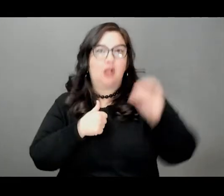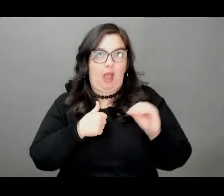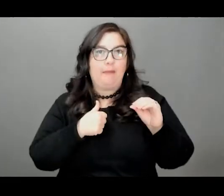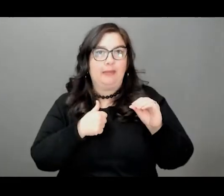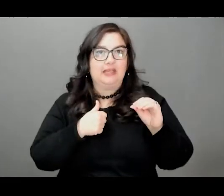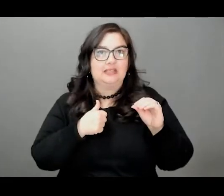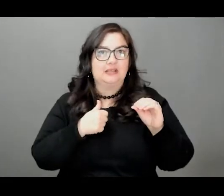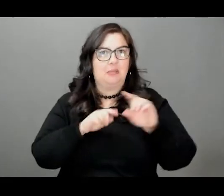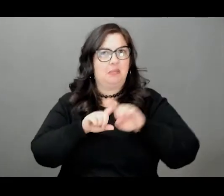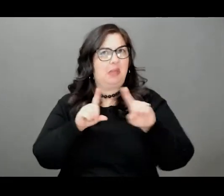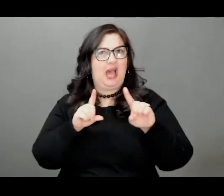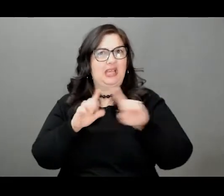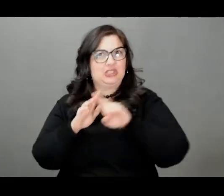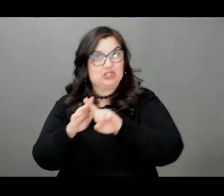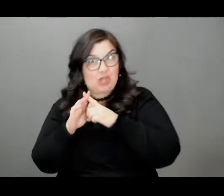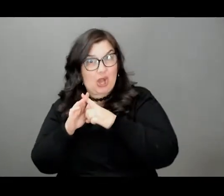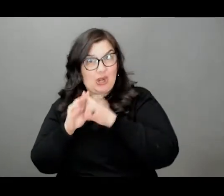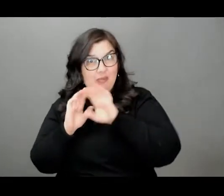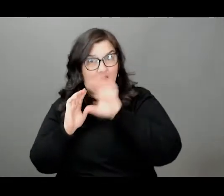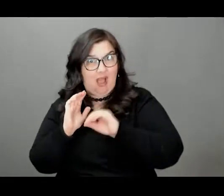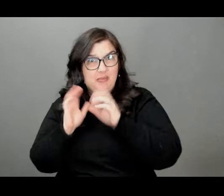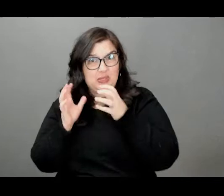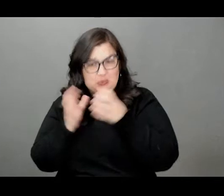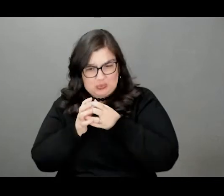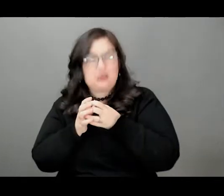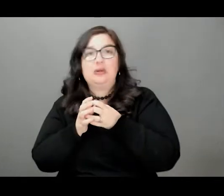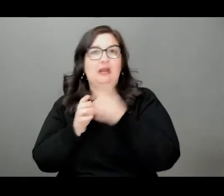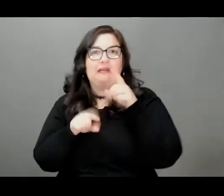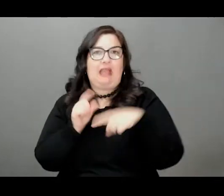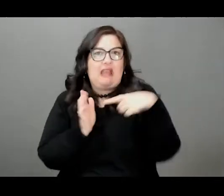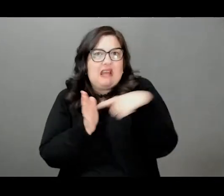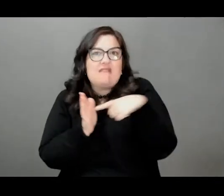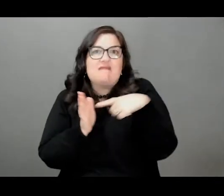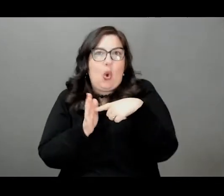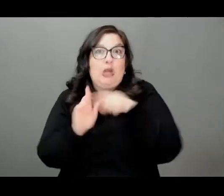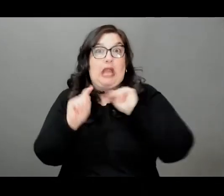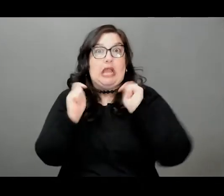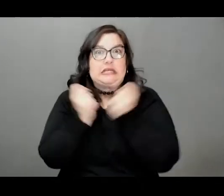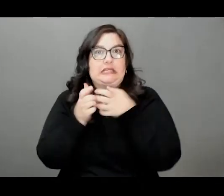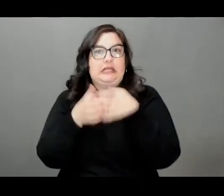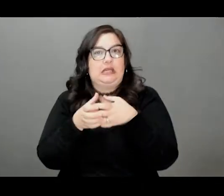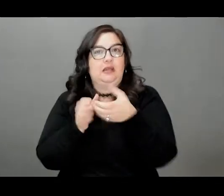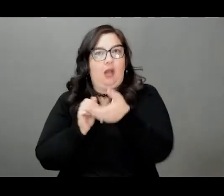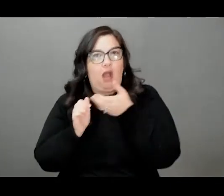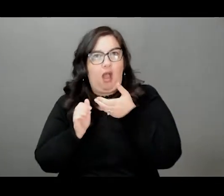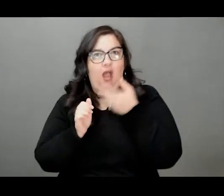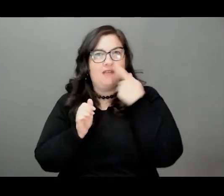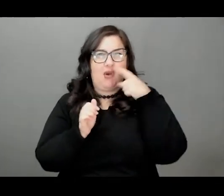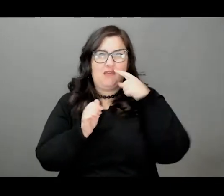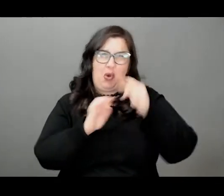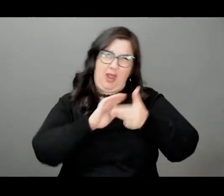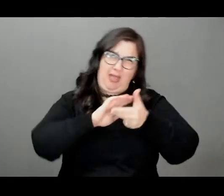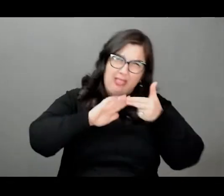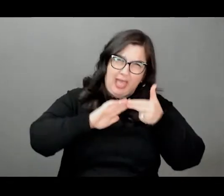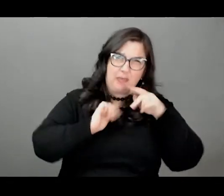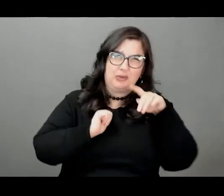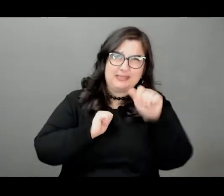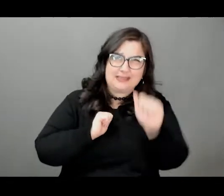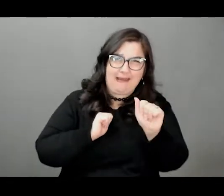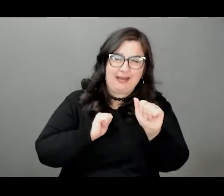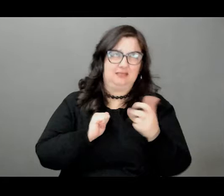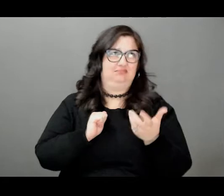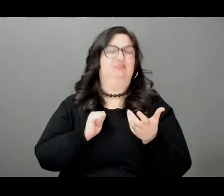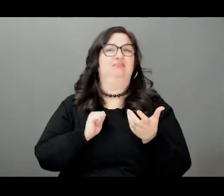in machine learning, you think about really large companies, but startups oftentimes it doesn't seem like they can afford this type of thing. They can't afford to have like an entire team of